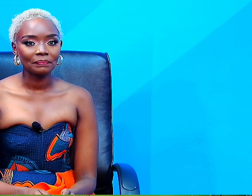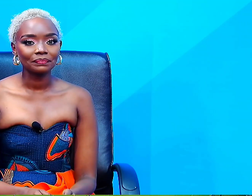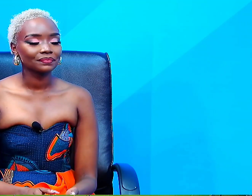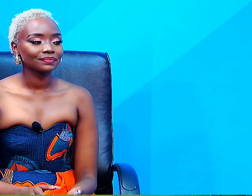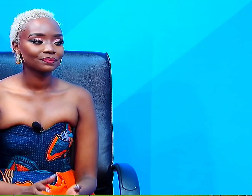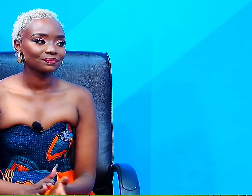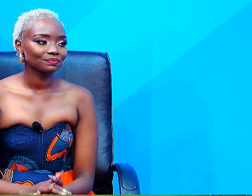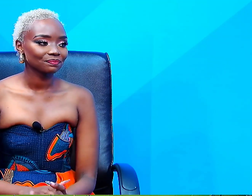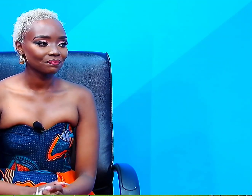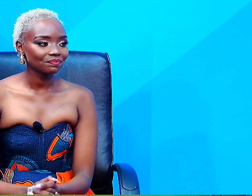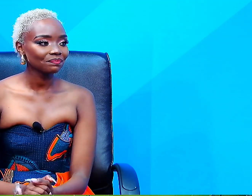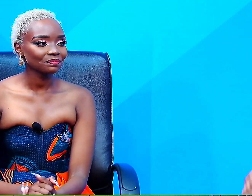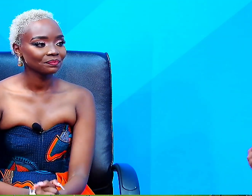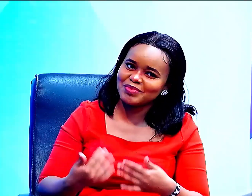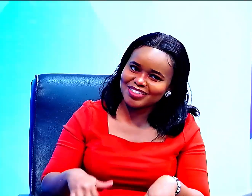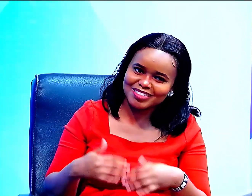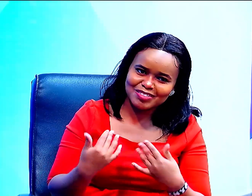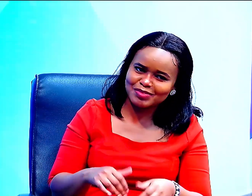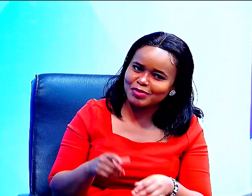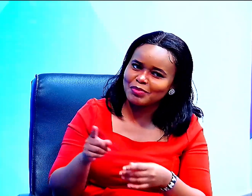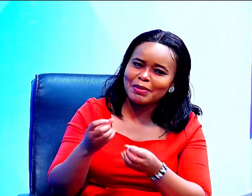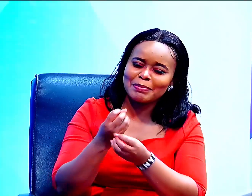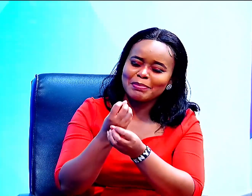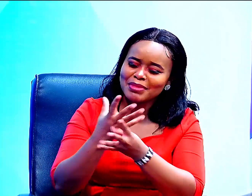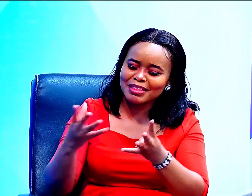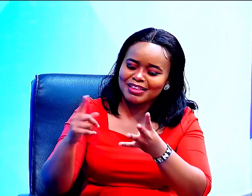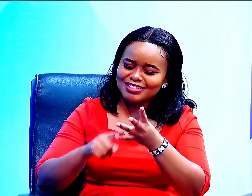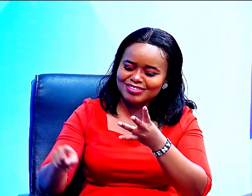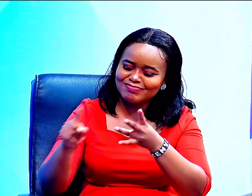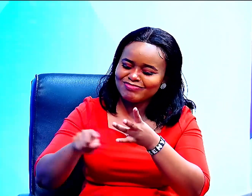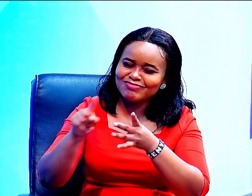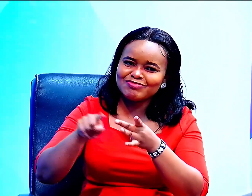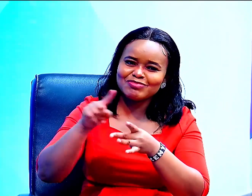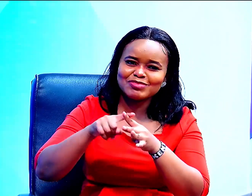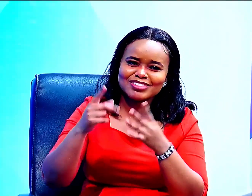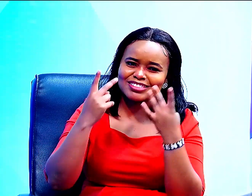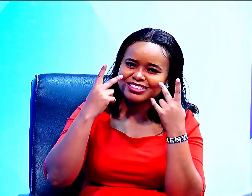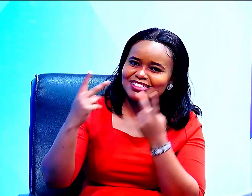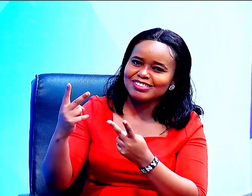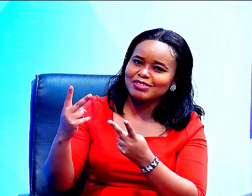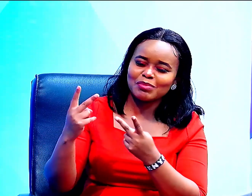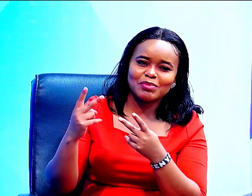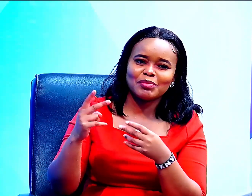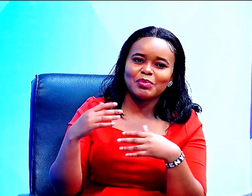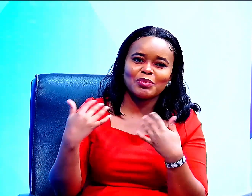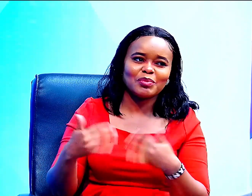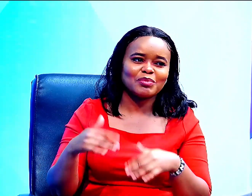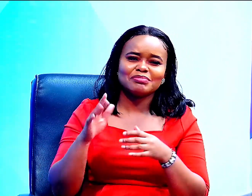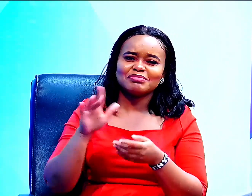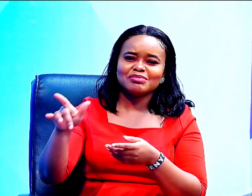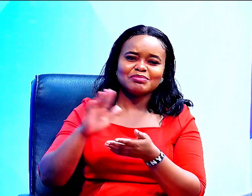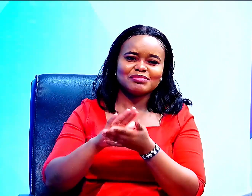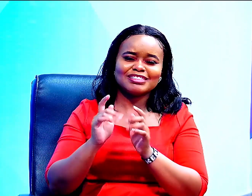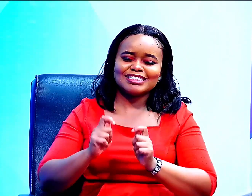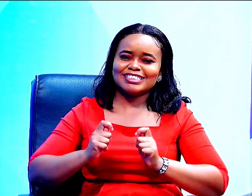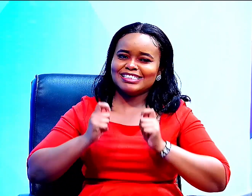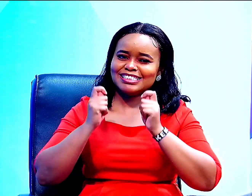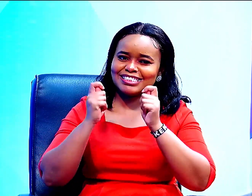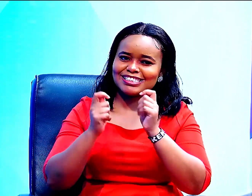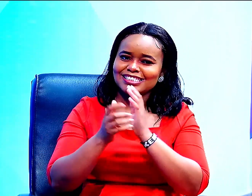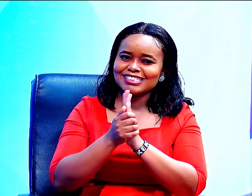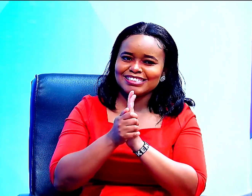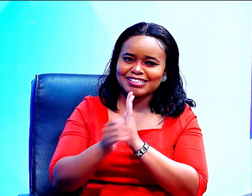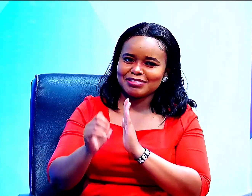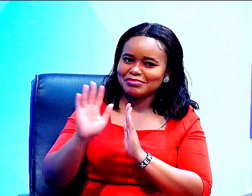Wow, you have so many plans ahead, and that is nice. Wow, and you won the talent